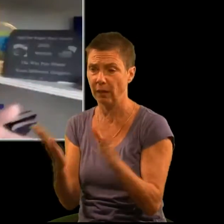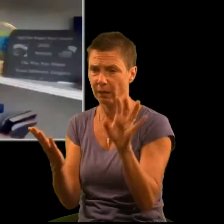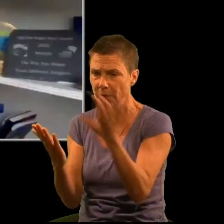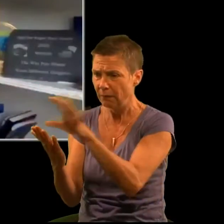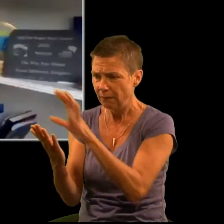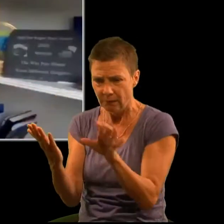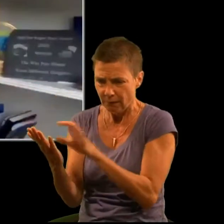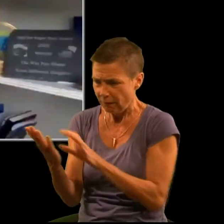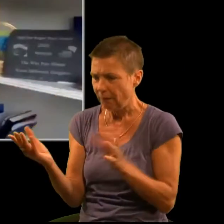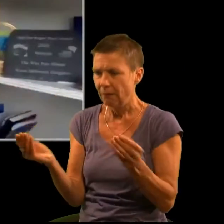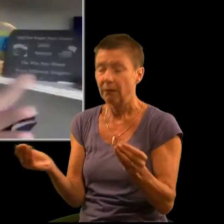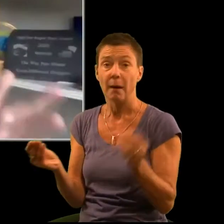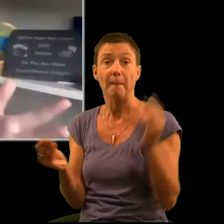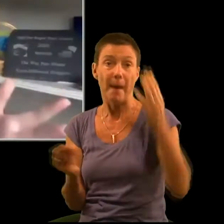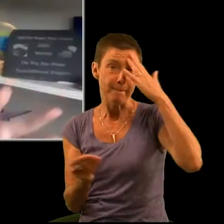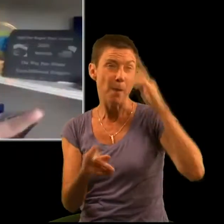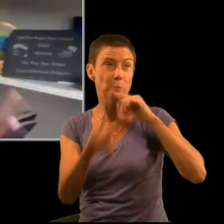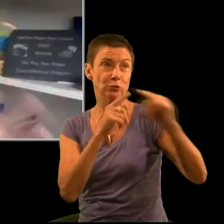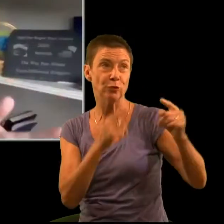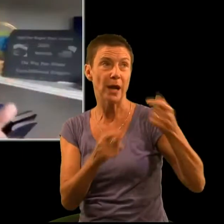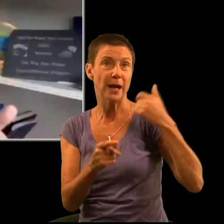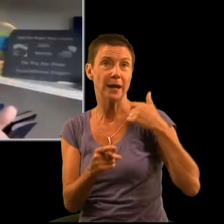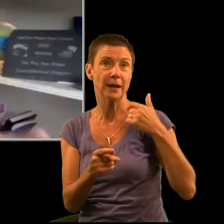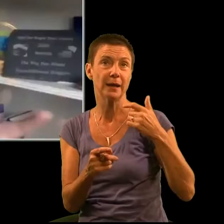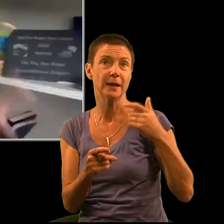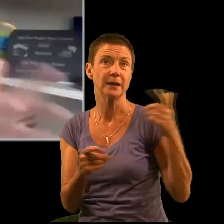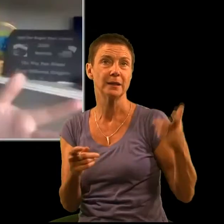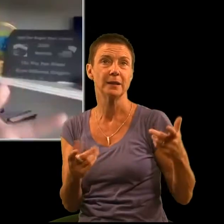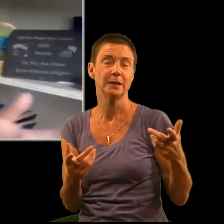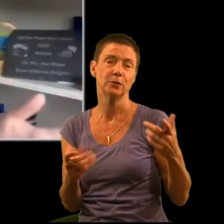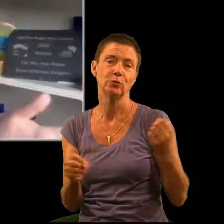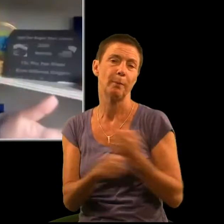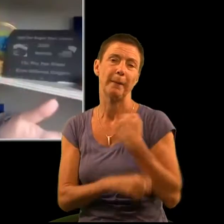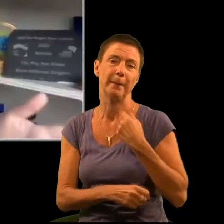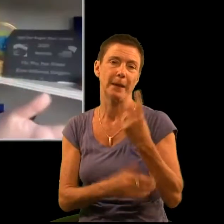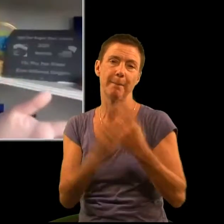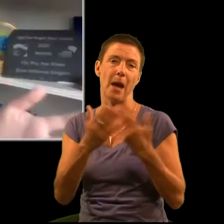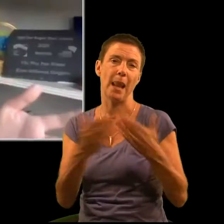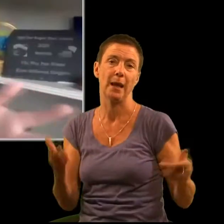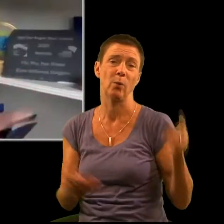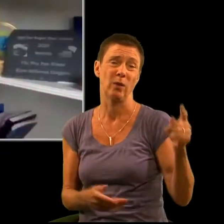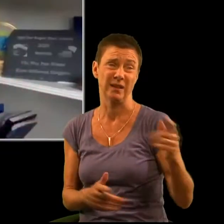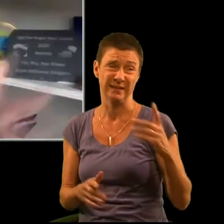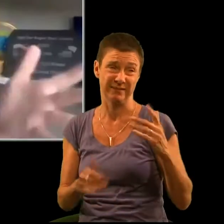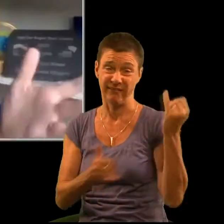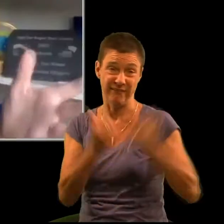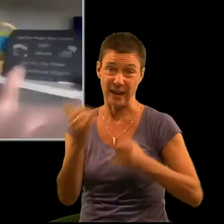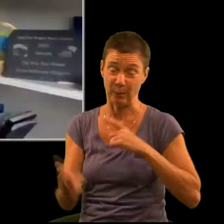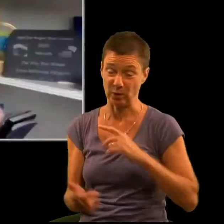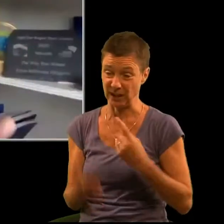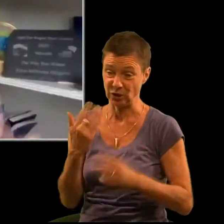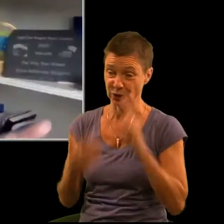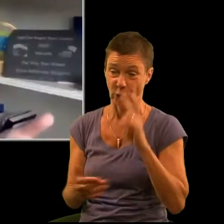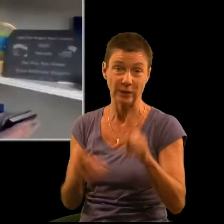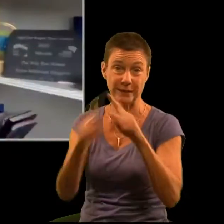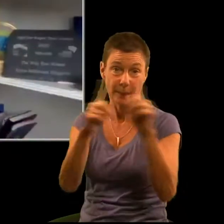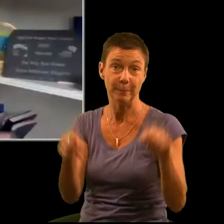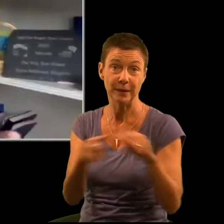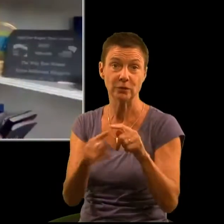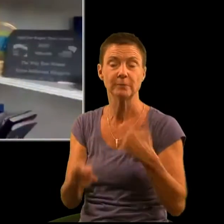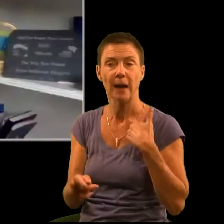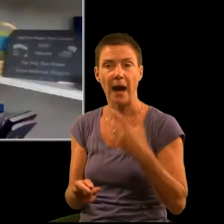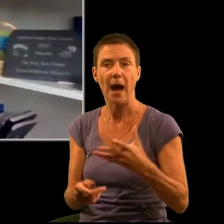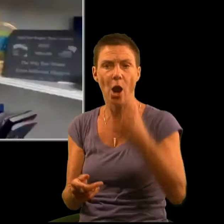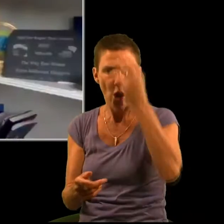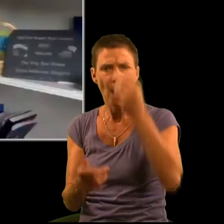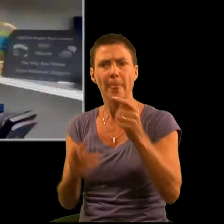graphic novels. My mum was trying to raise me bilingual. That didn't work because I just looked at the pictures. But that was, I learned that pictures